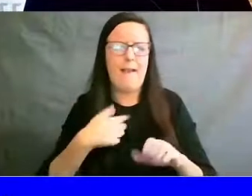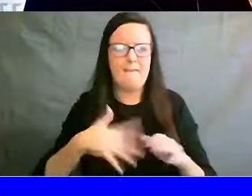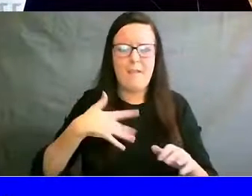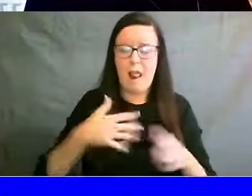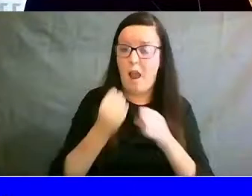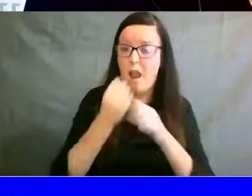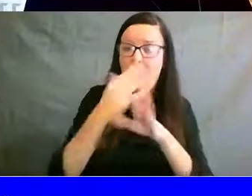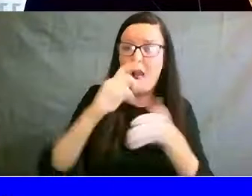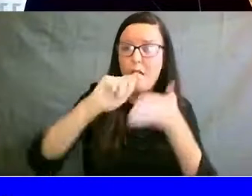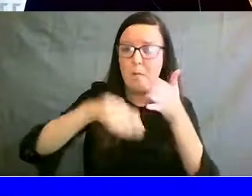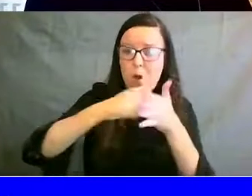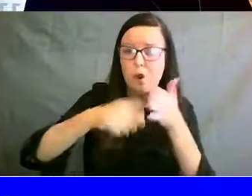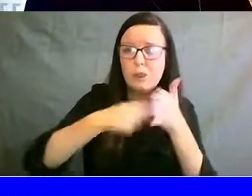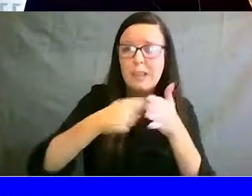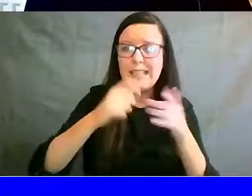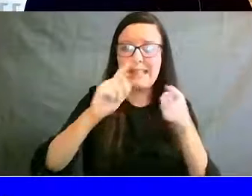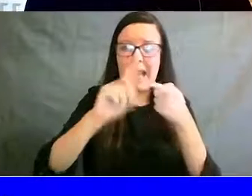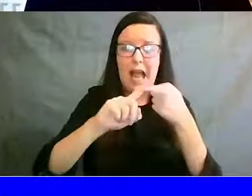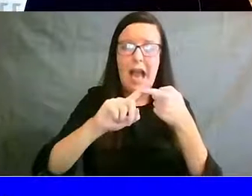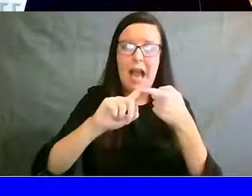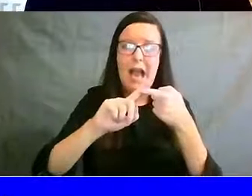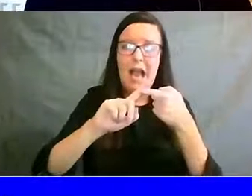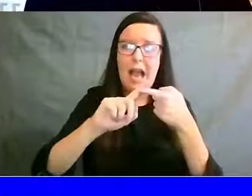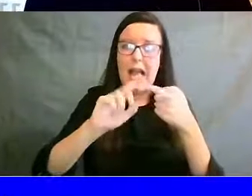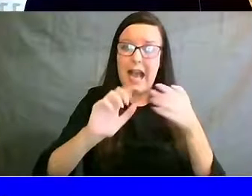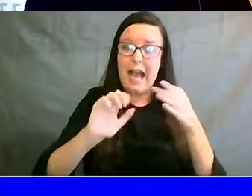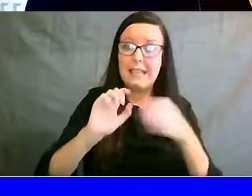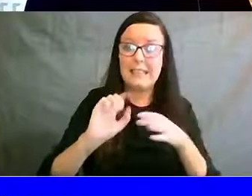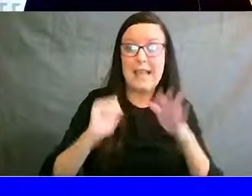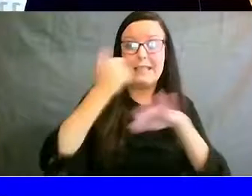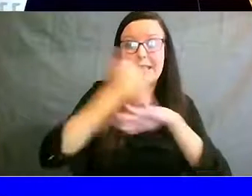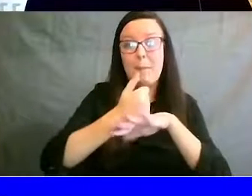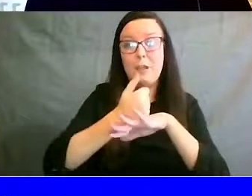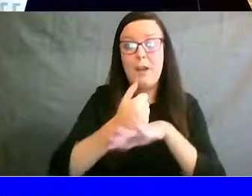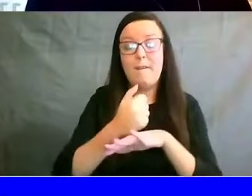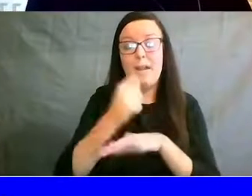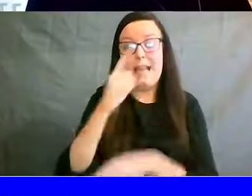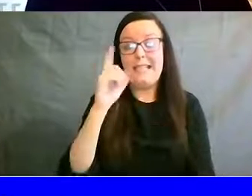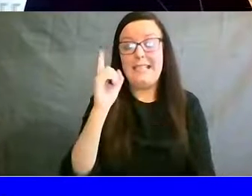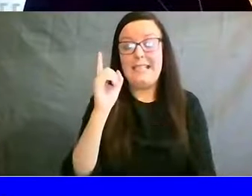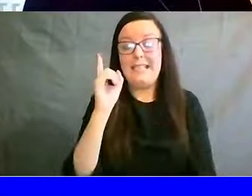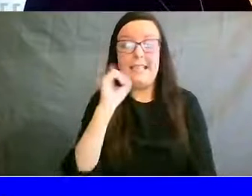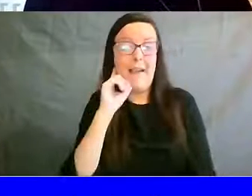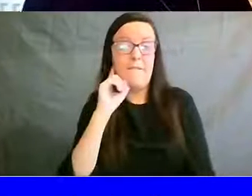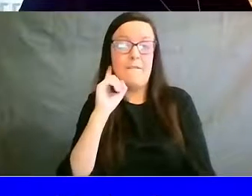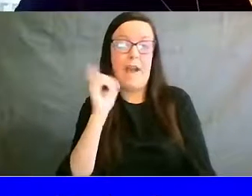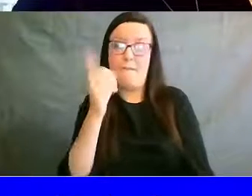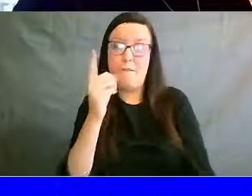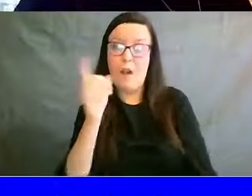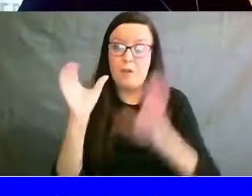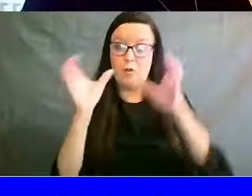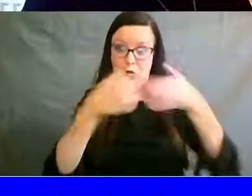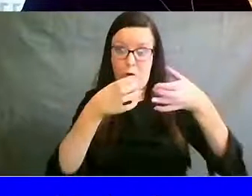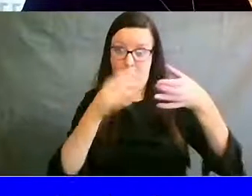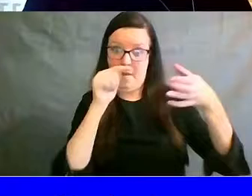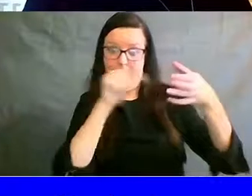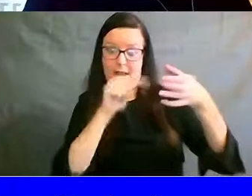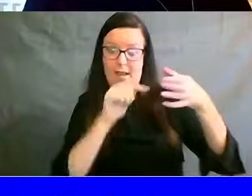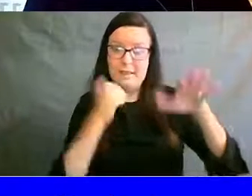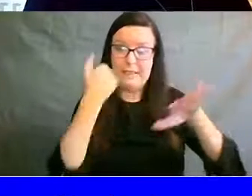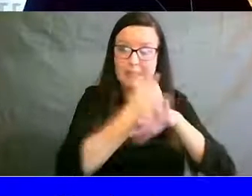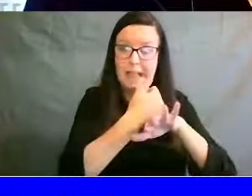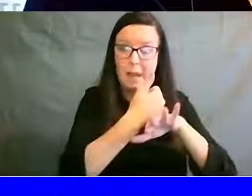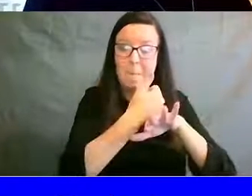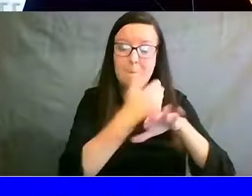the establishment of a deaf advisory group with deaf people themselves, that sat outside